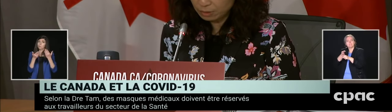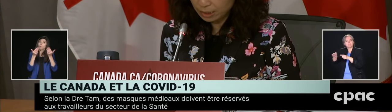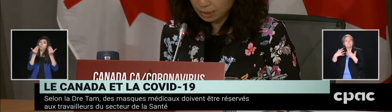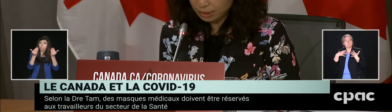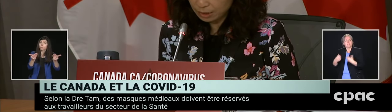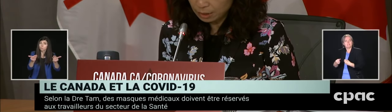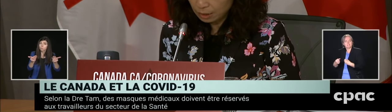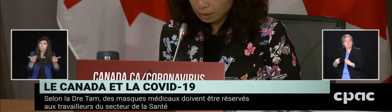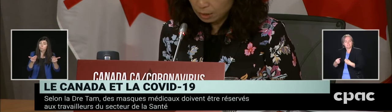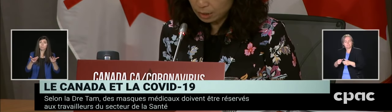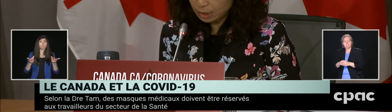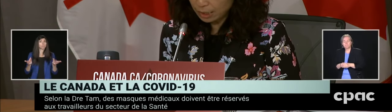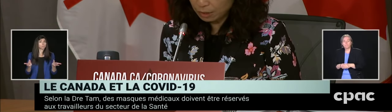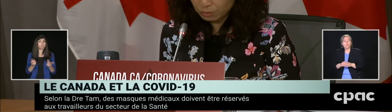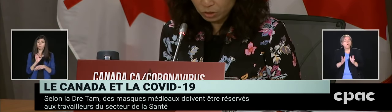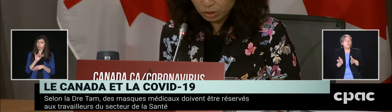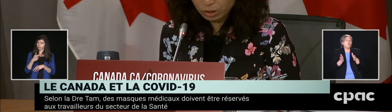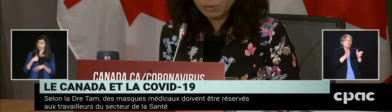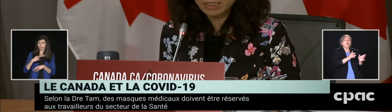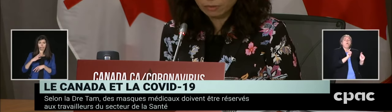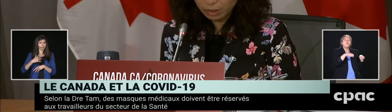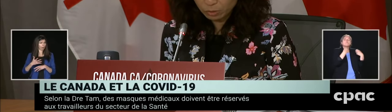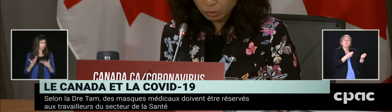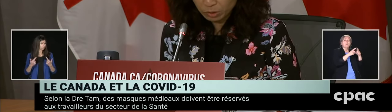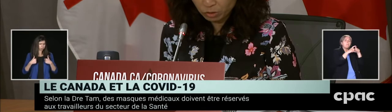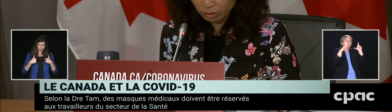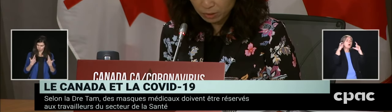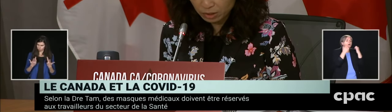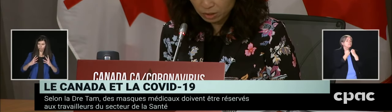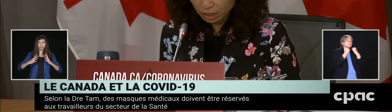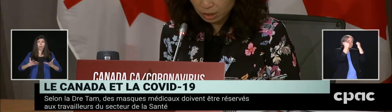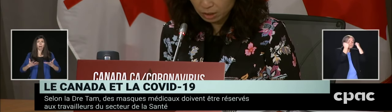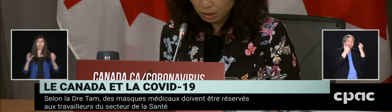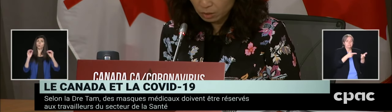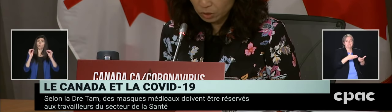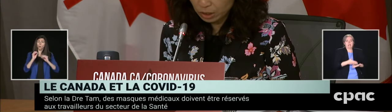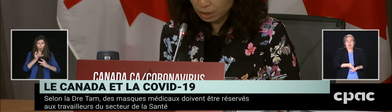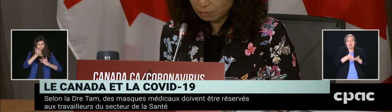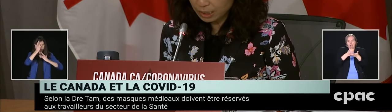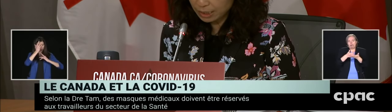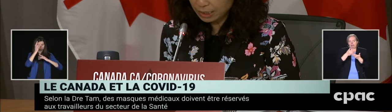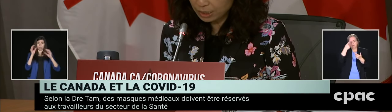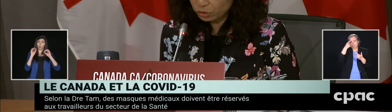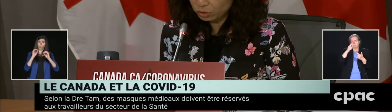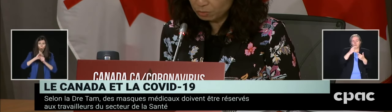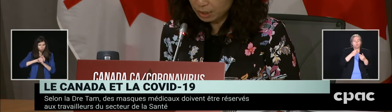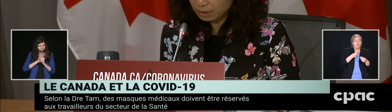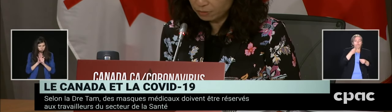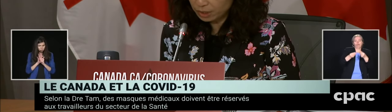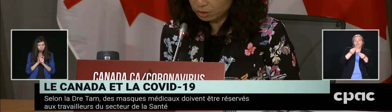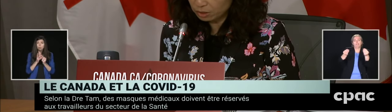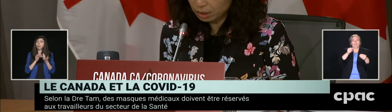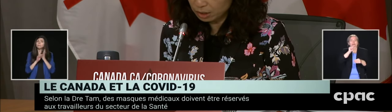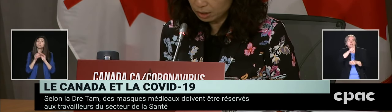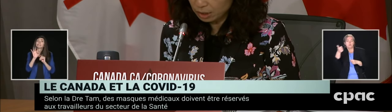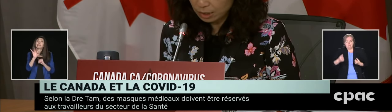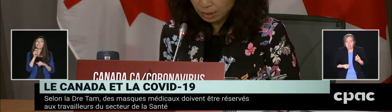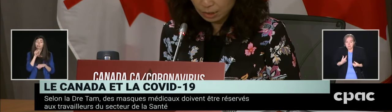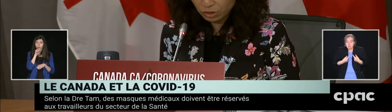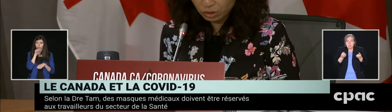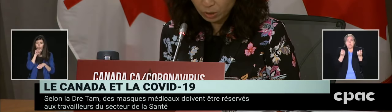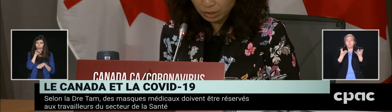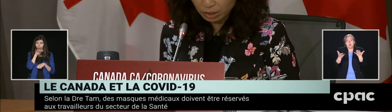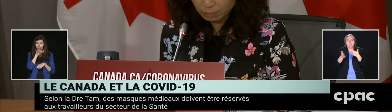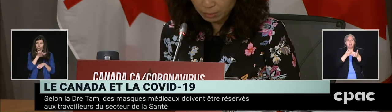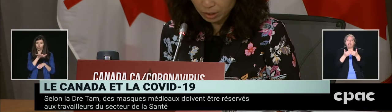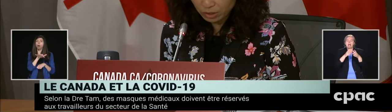currently symptomatic. This can help reduce spread of respiratory droplets to others when you can't maintain a 2-meter physical distance,